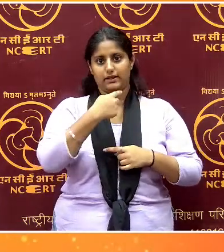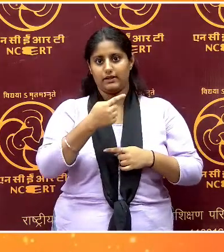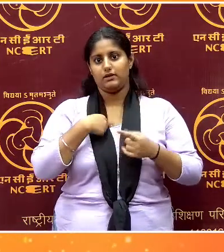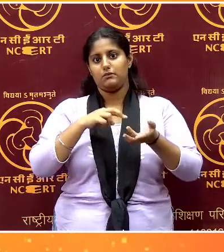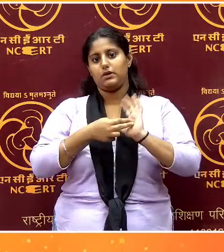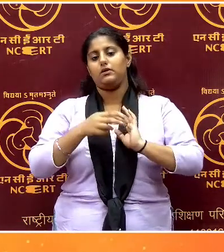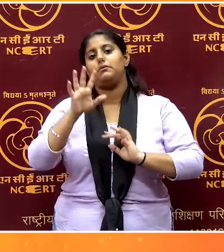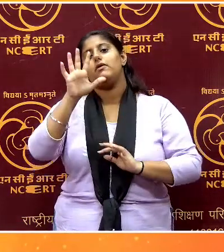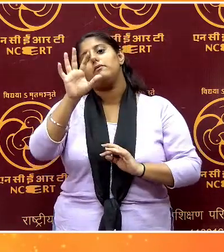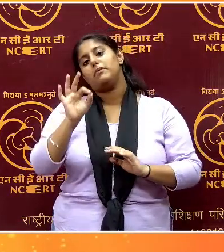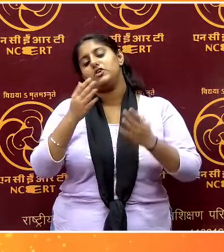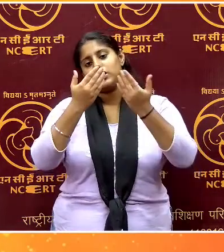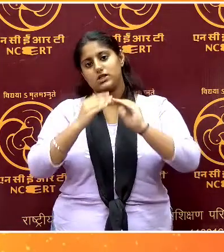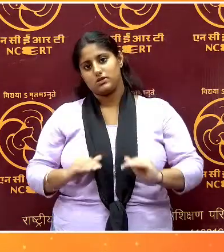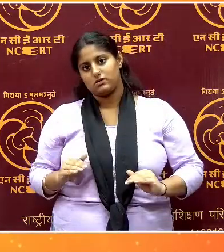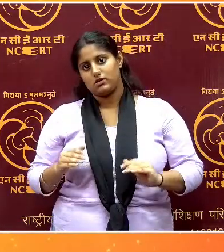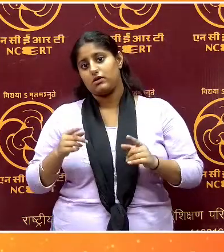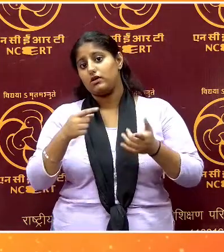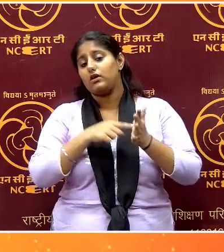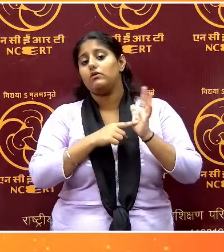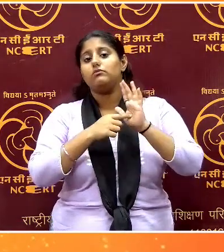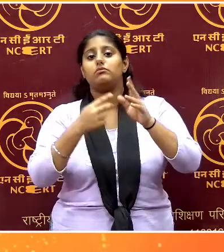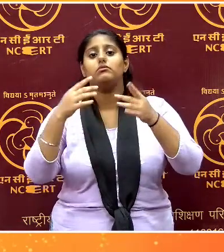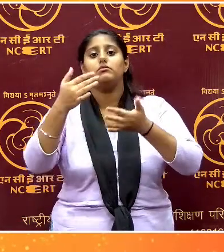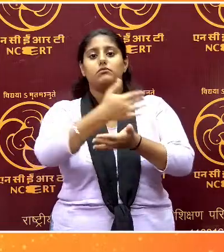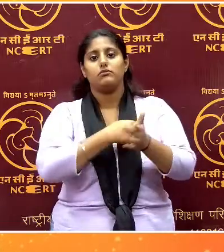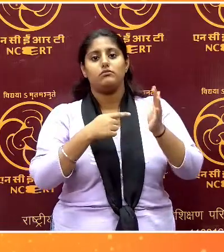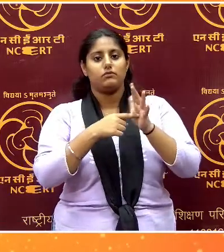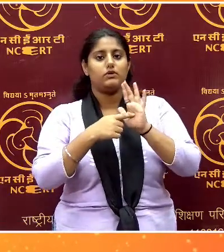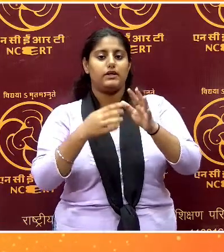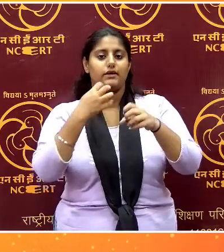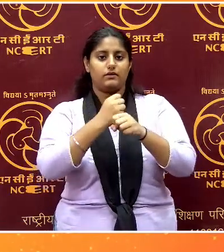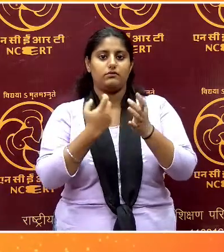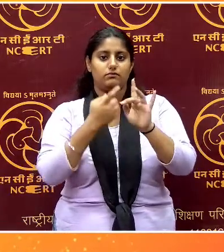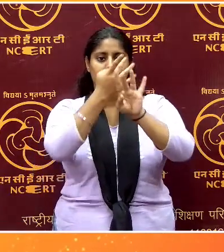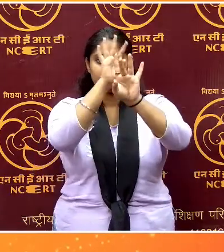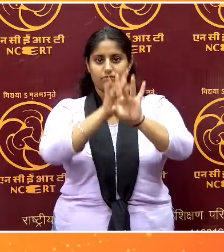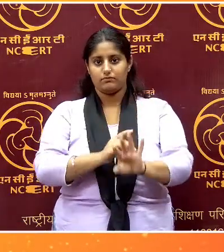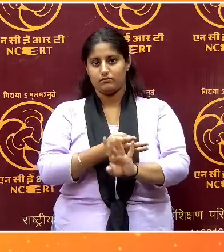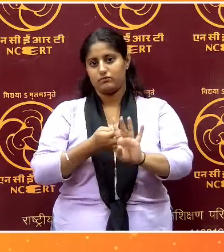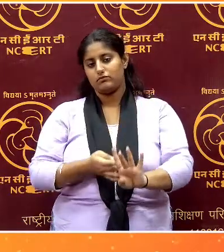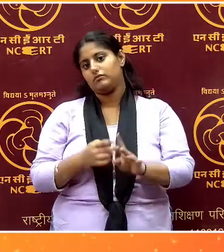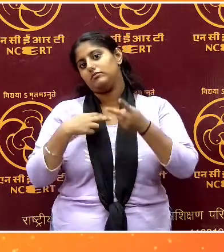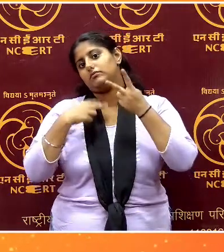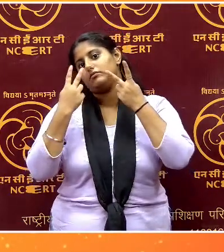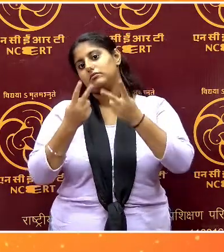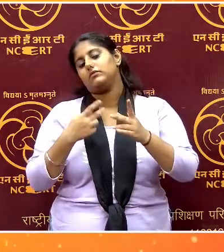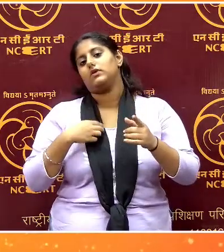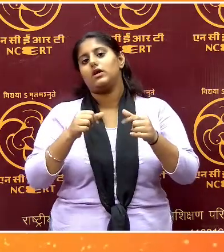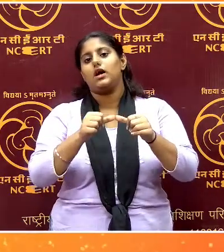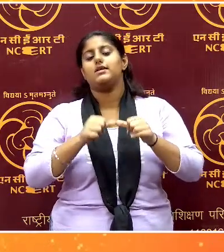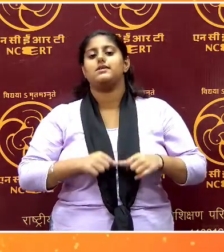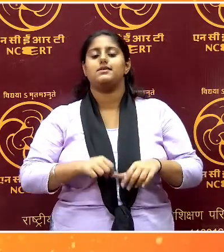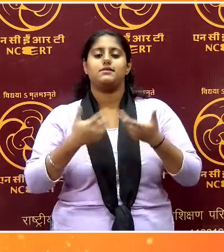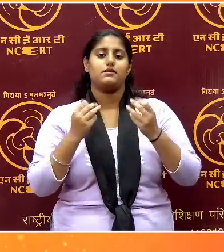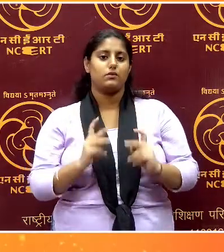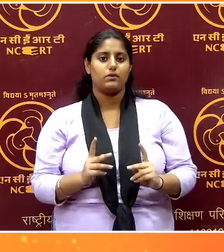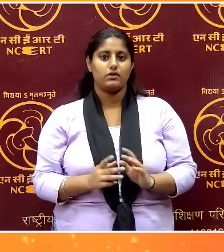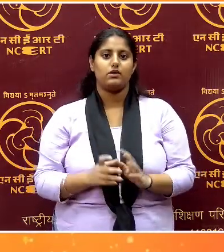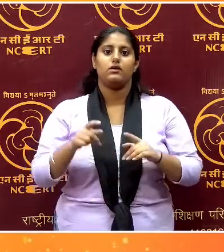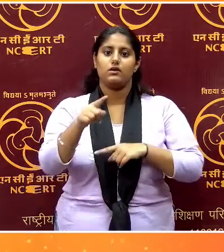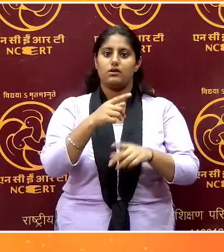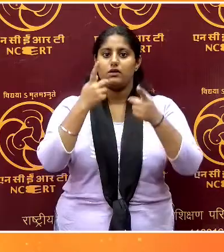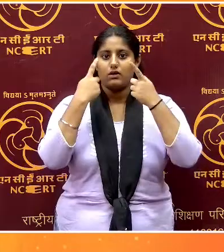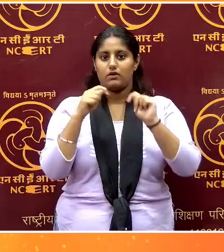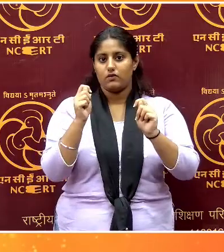children. Represent the data by a pictograph. From the above data, answer the following. So, you can try out